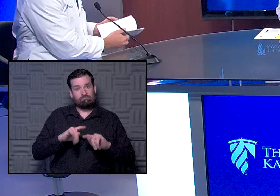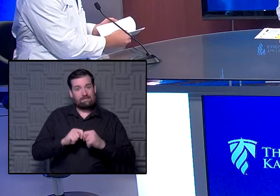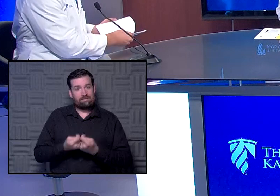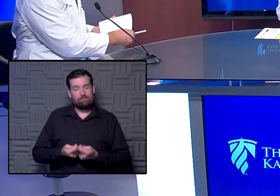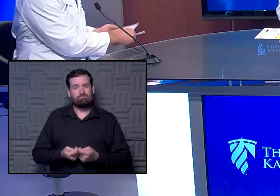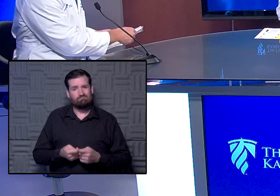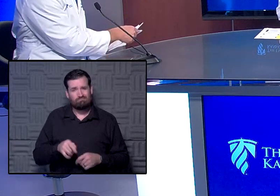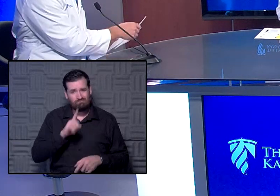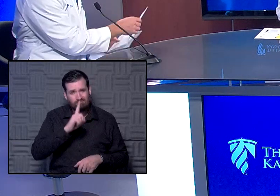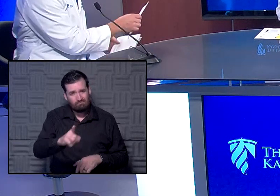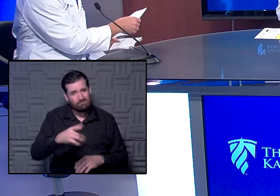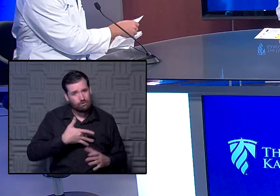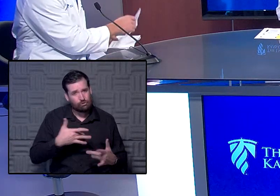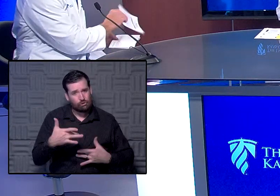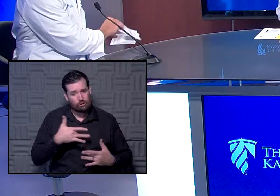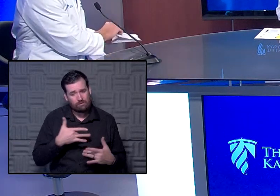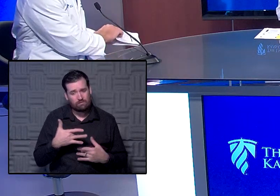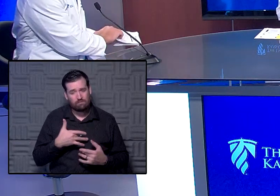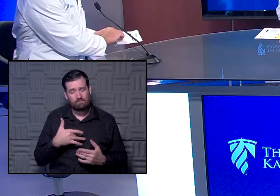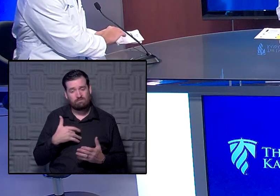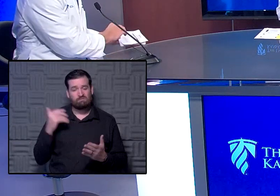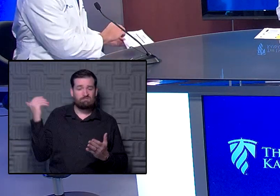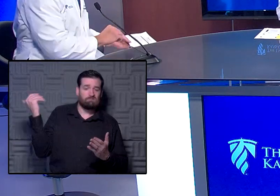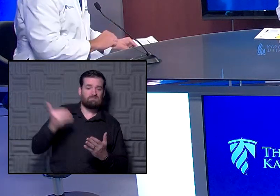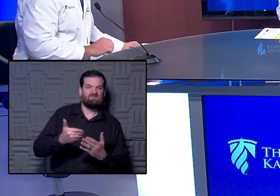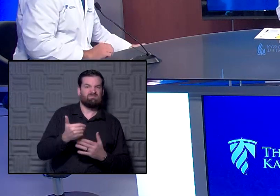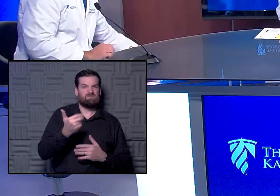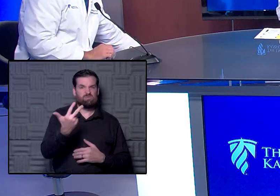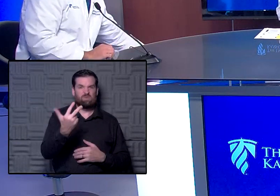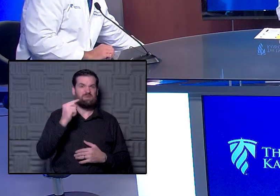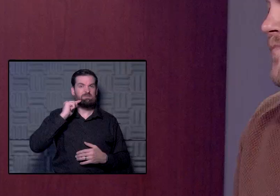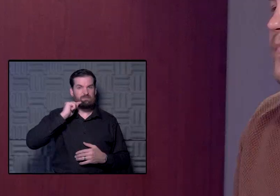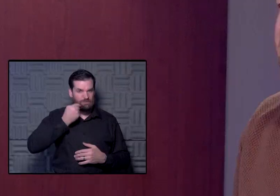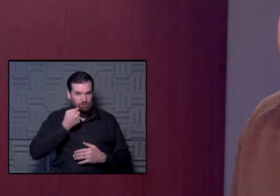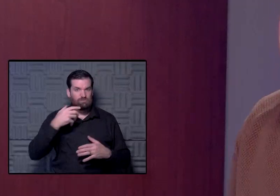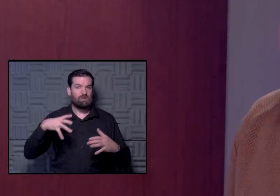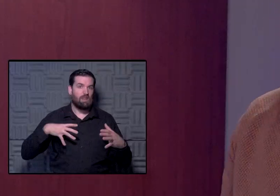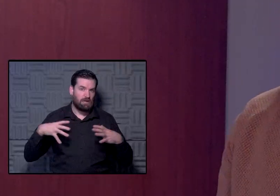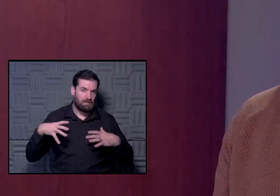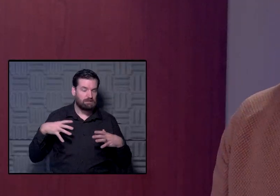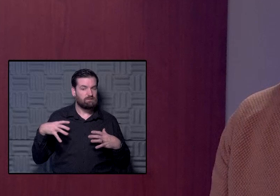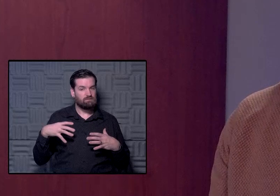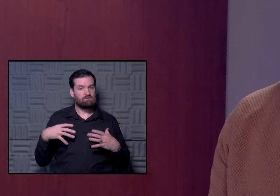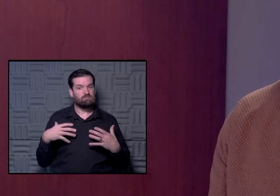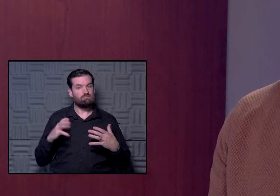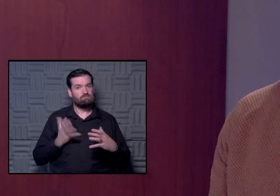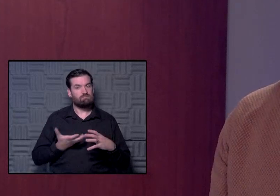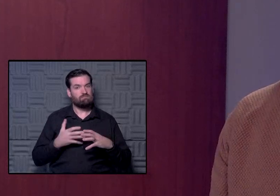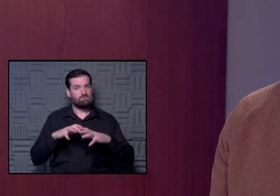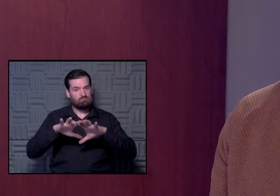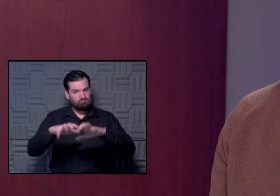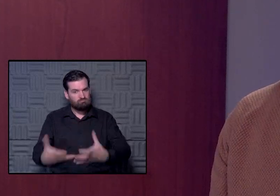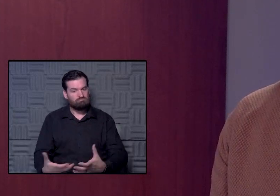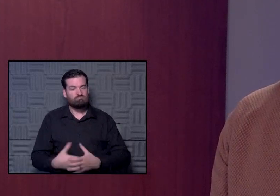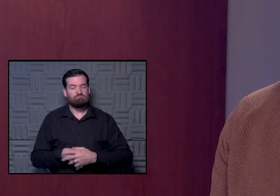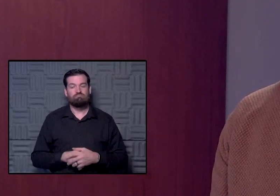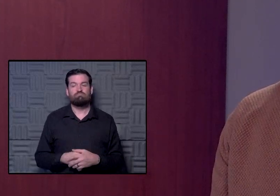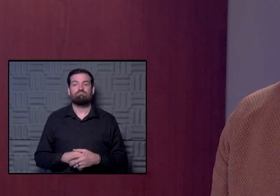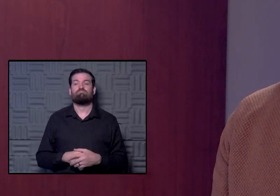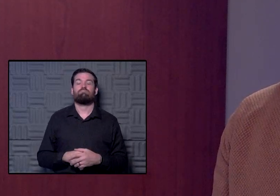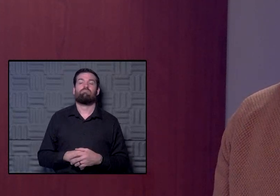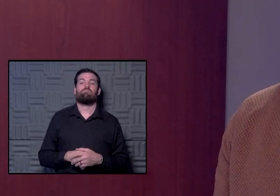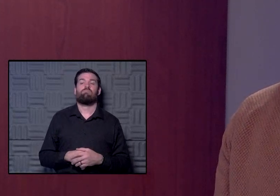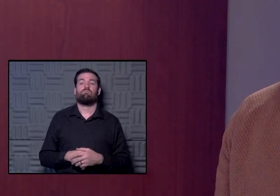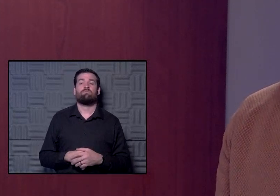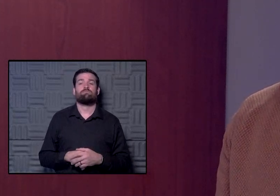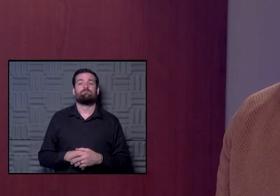concerned about, especially going into kind of the three major holidays in our society. So, as we look at